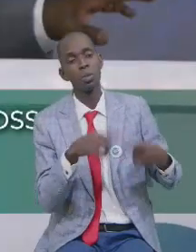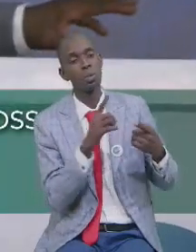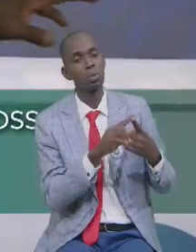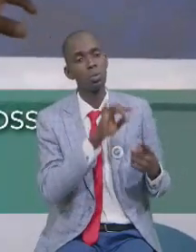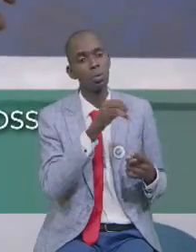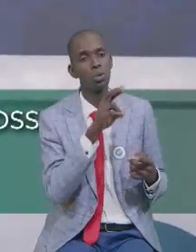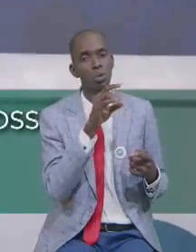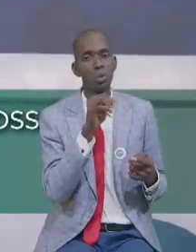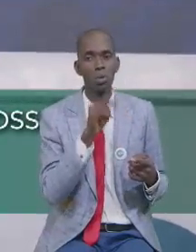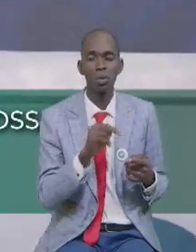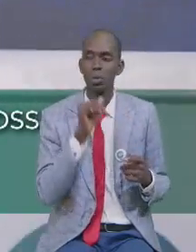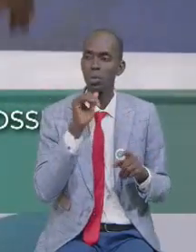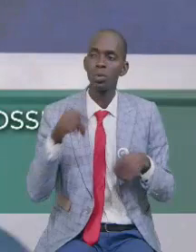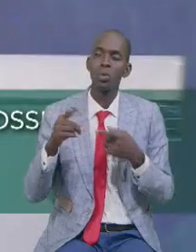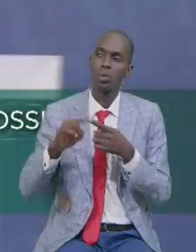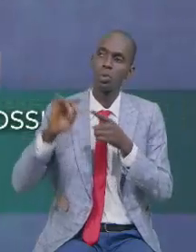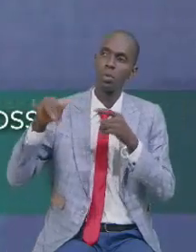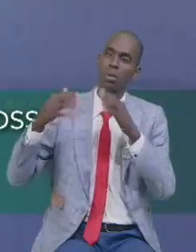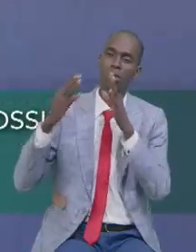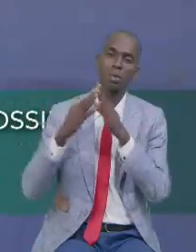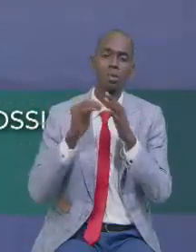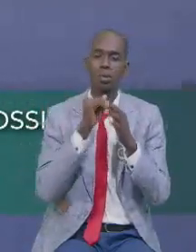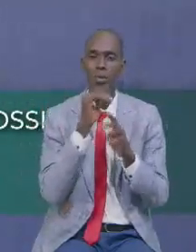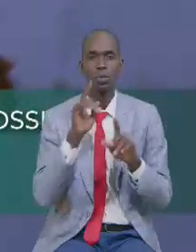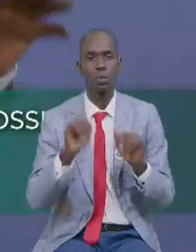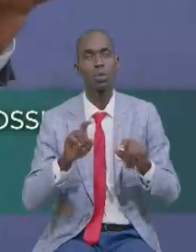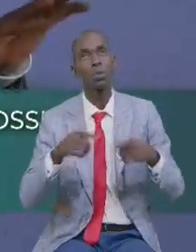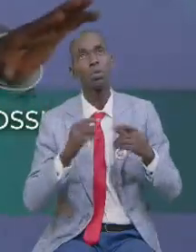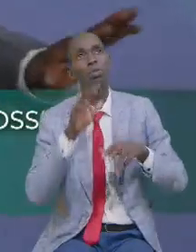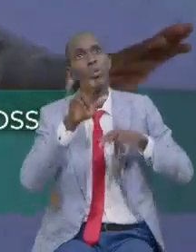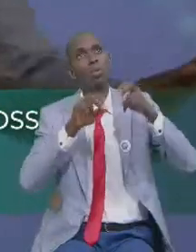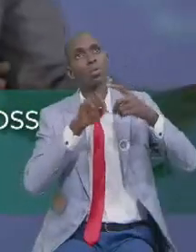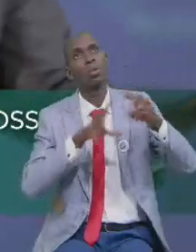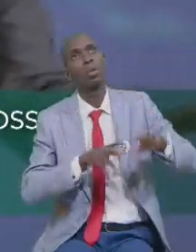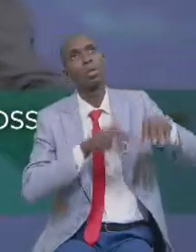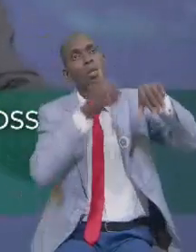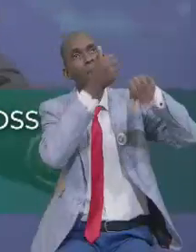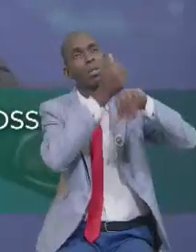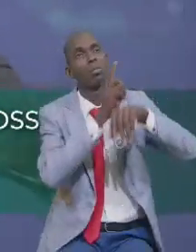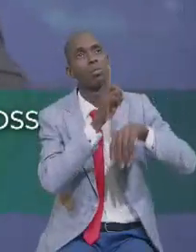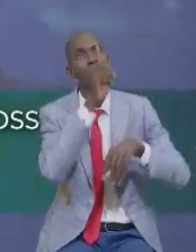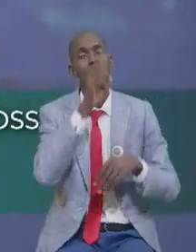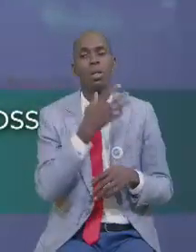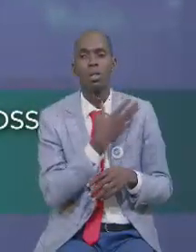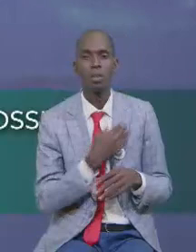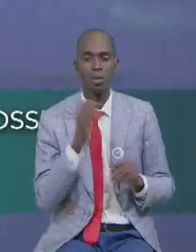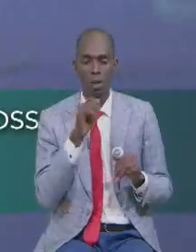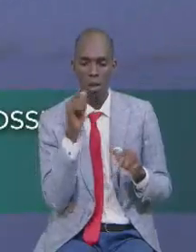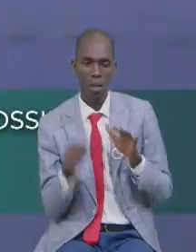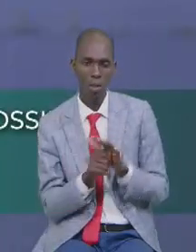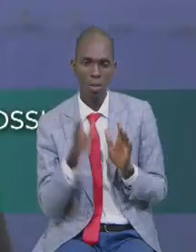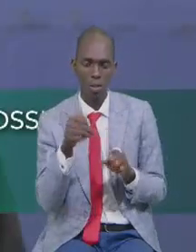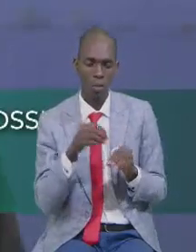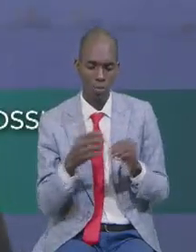can go to Jerusalem, if you can climb up to the mountain, if you can hide yourself in the valley, if you can